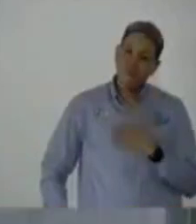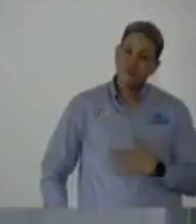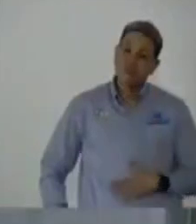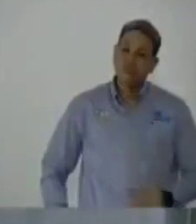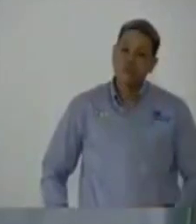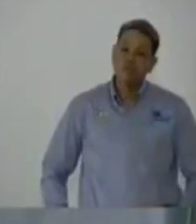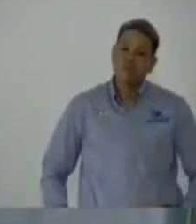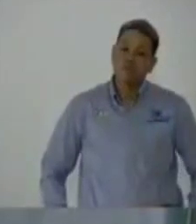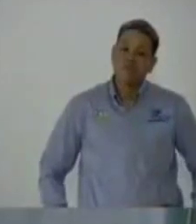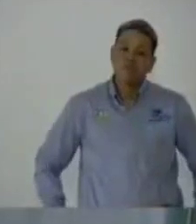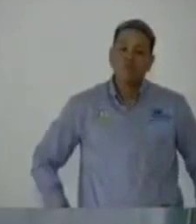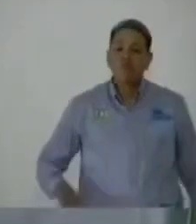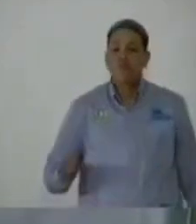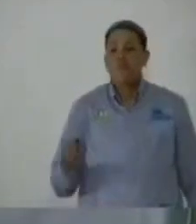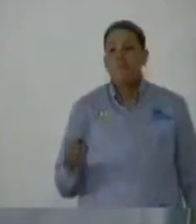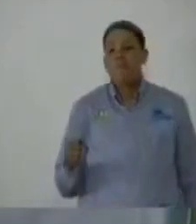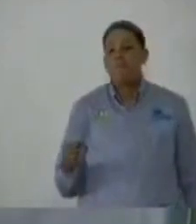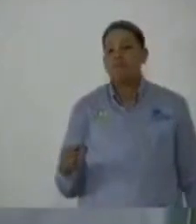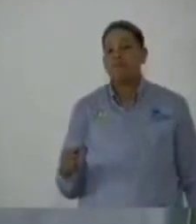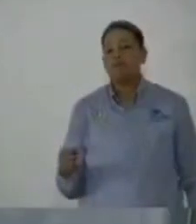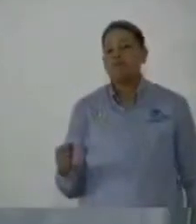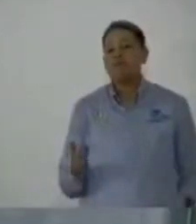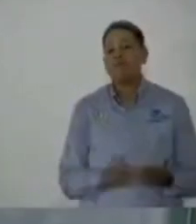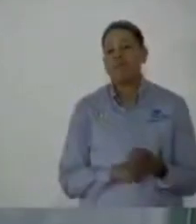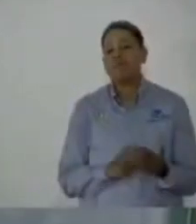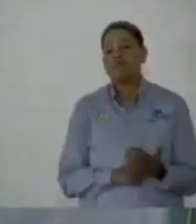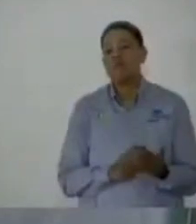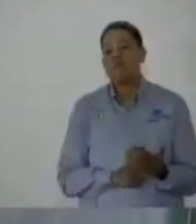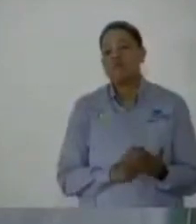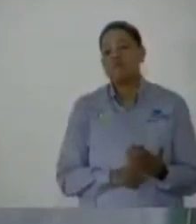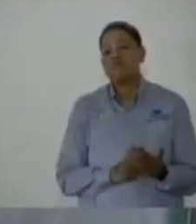Hold on. So, yes. Because sometimes,